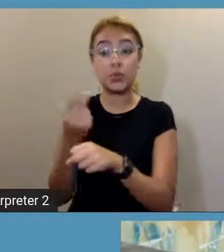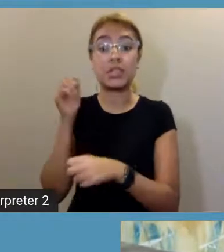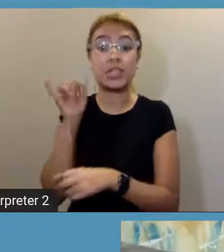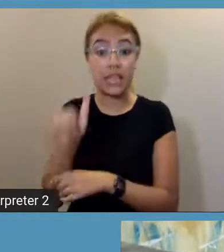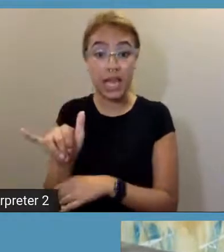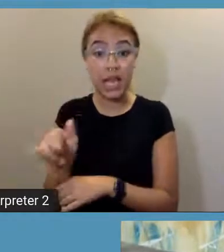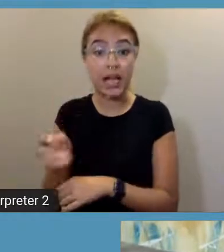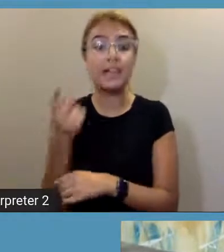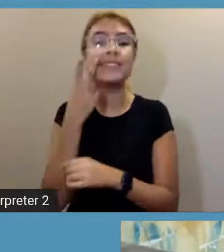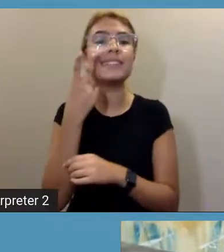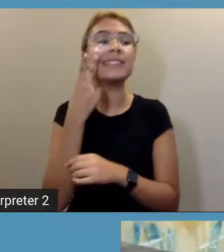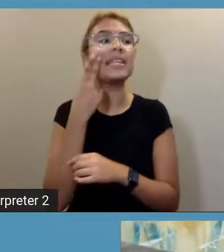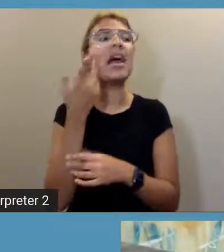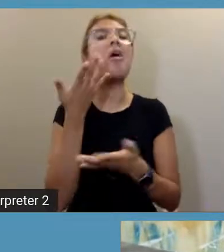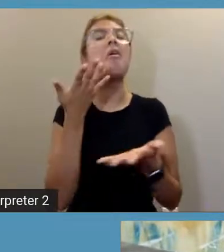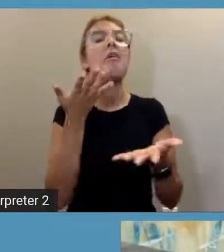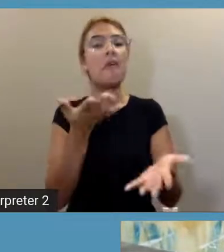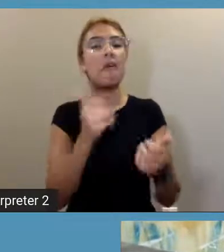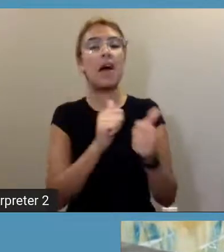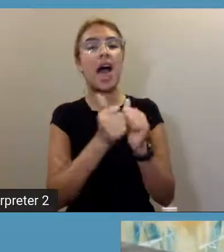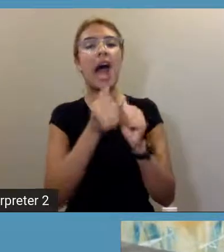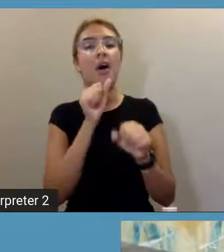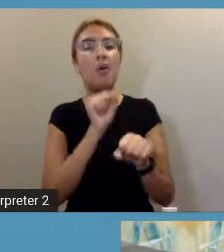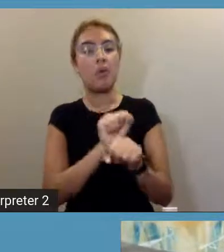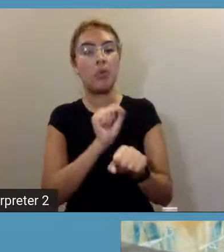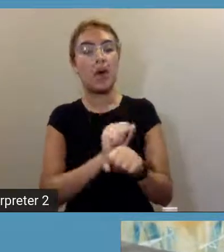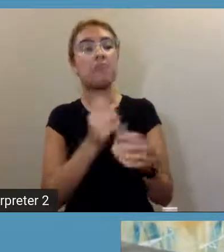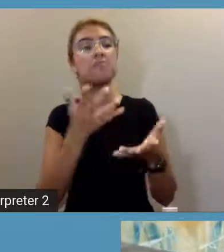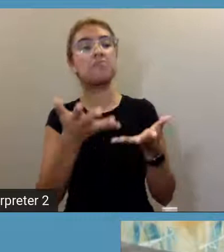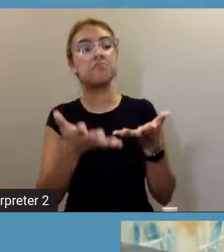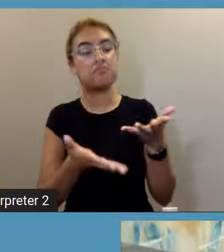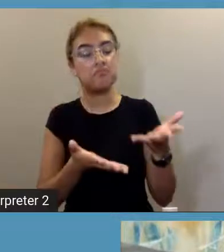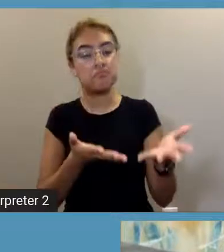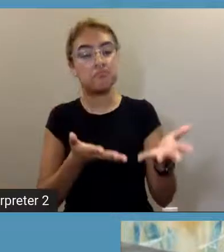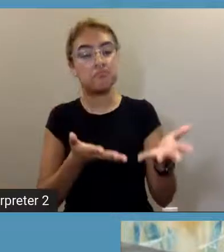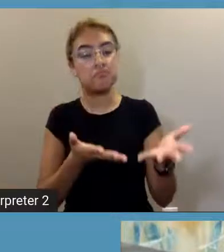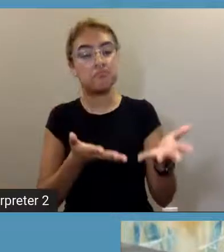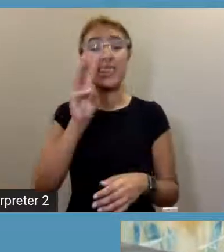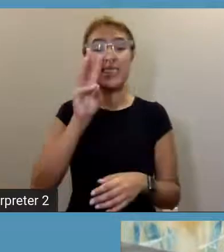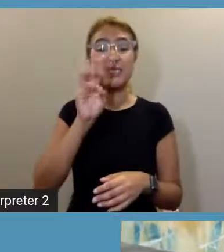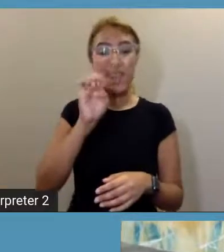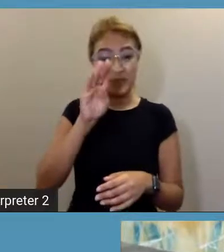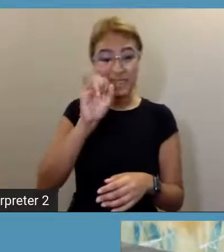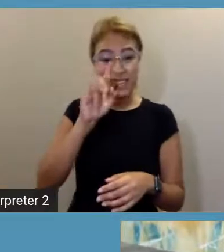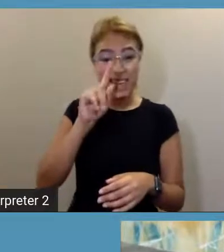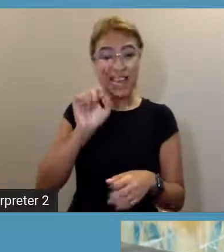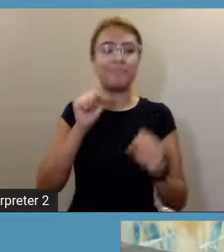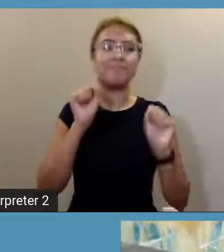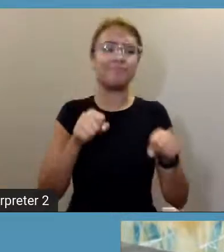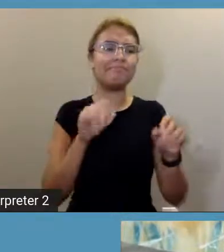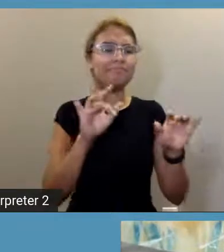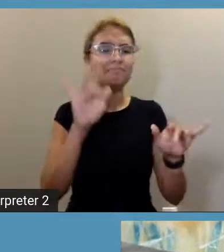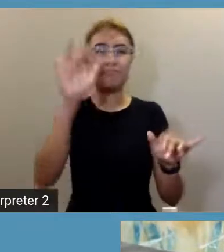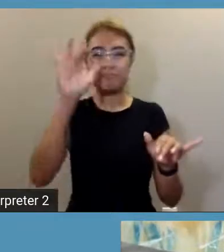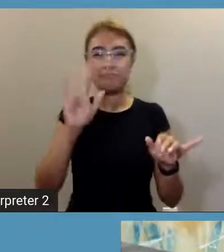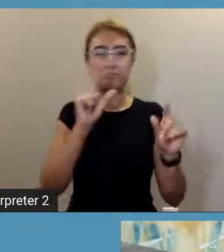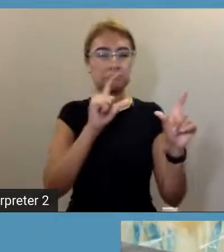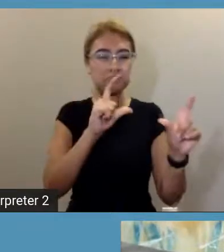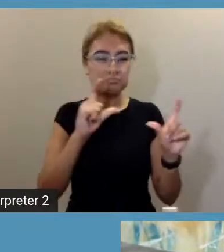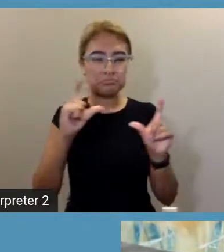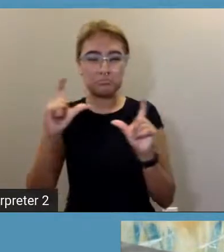case, you will need someone to help you with the programming. But on web pages, you can do things like sliders, zooms, all those kind of things that will let you,